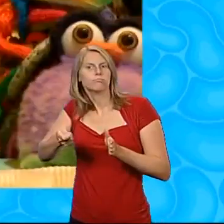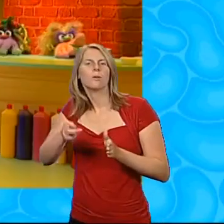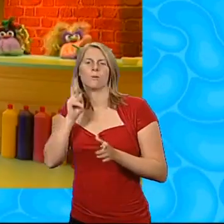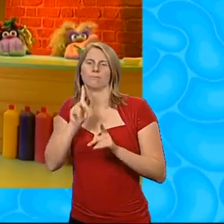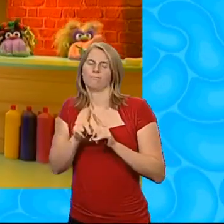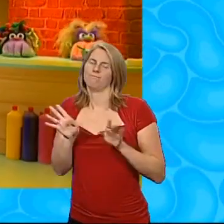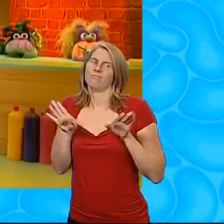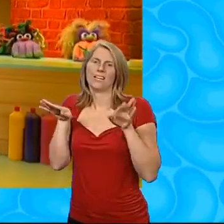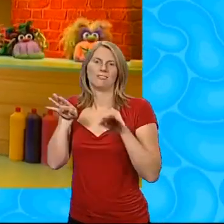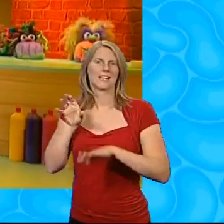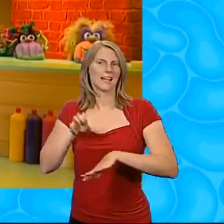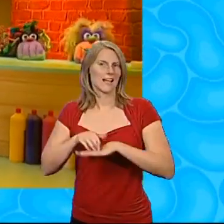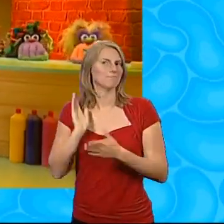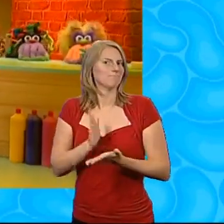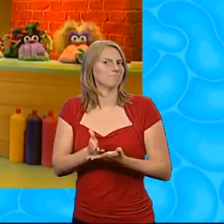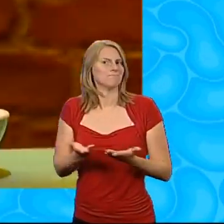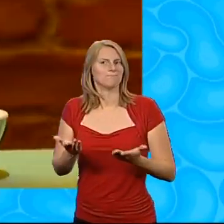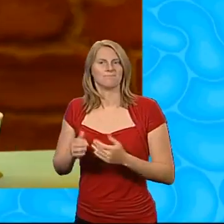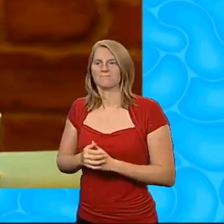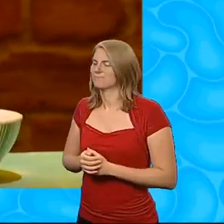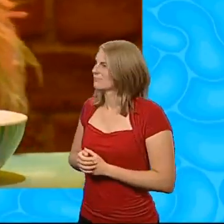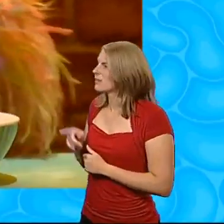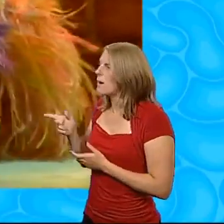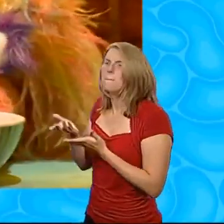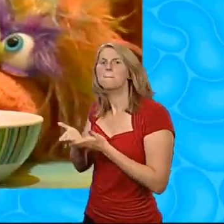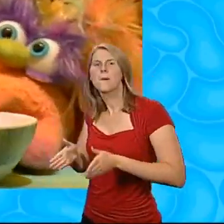you you. And the bowl of